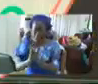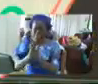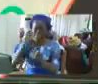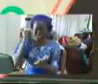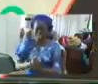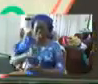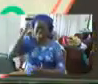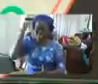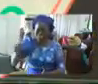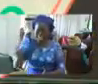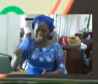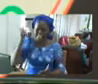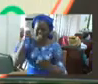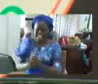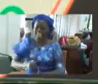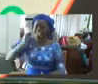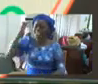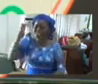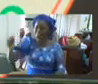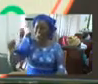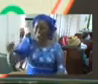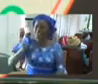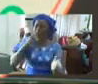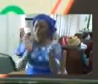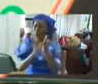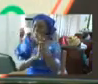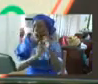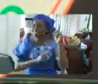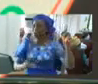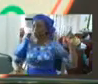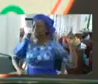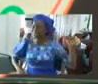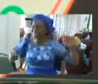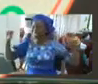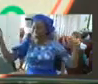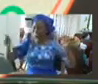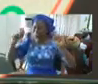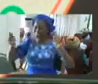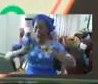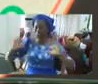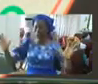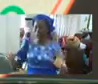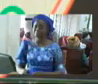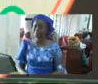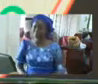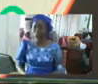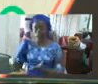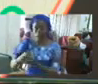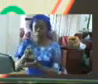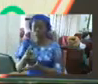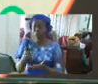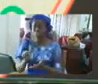Amen. Praise the Lord. And now those of you who have come